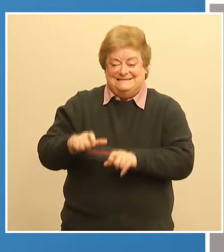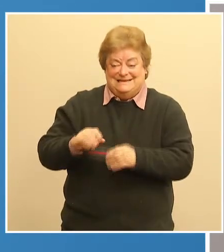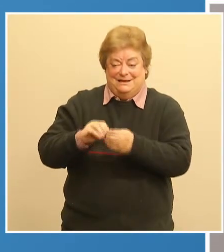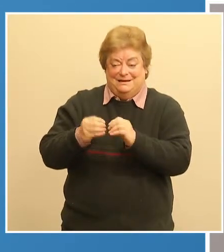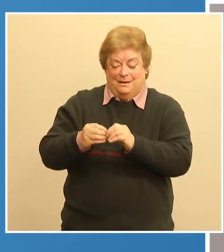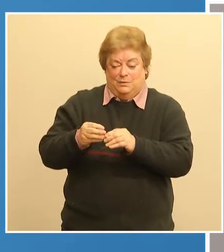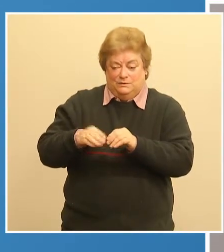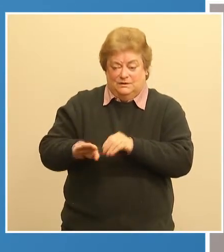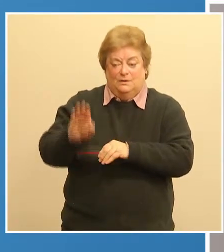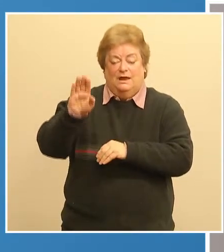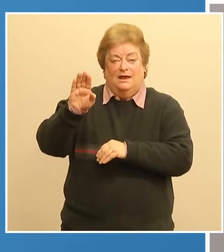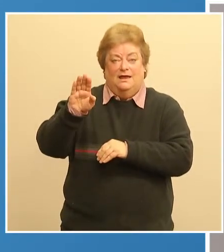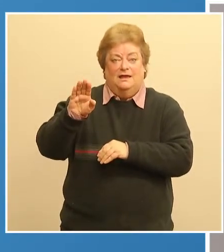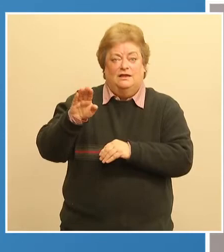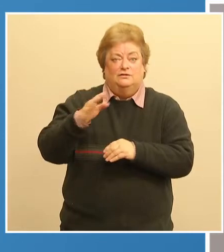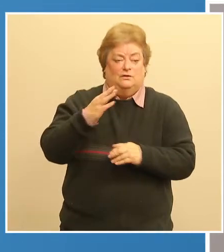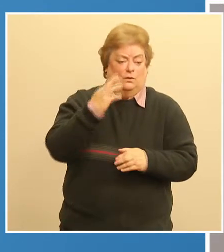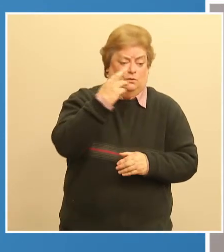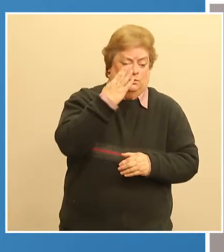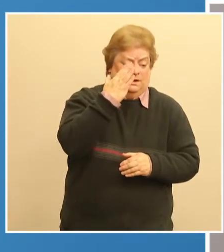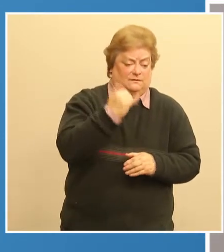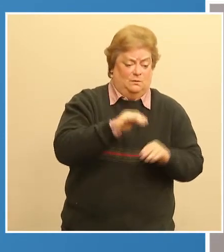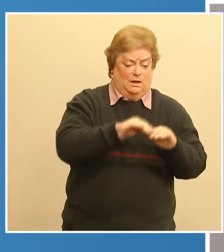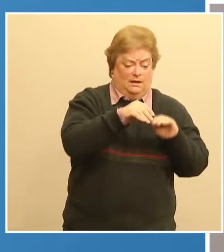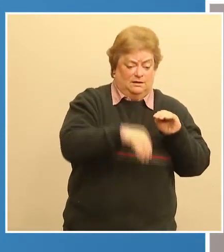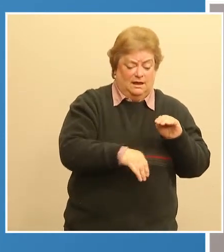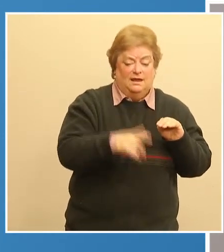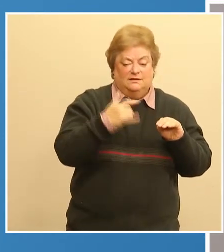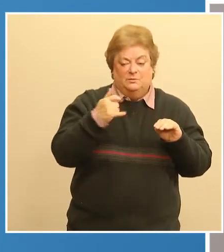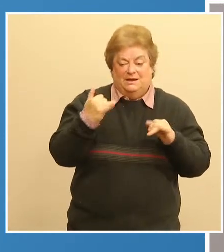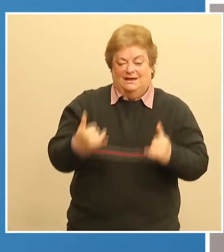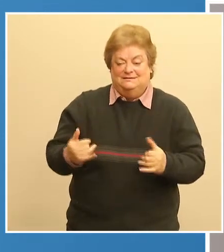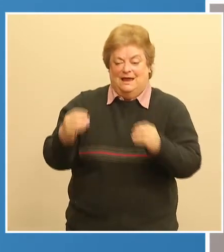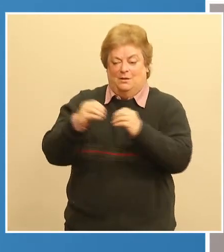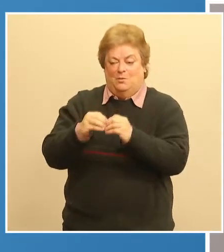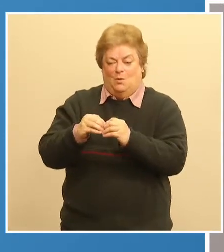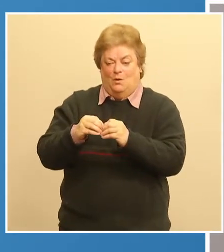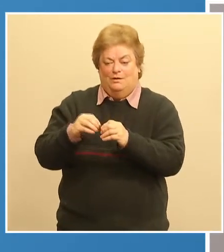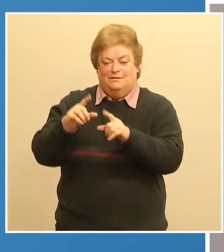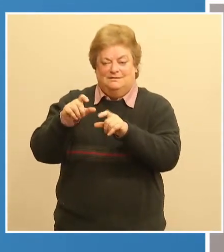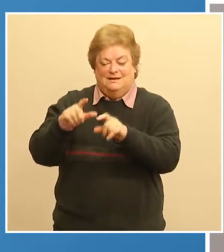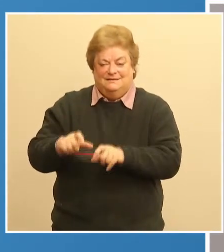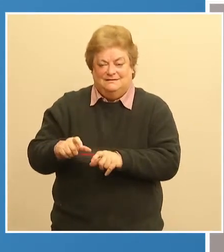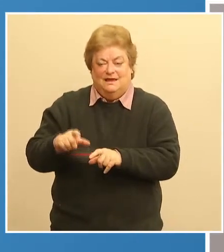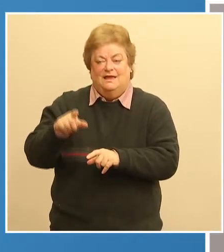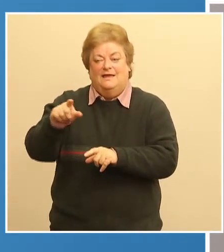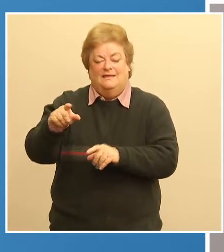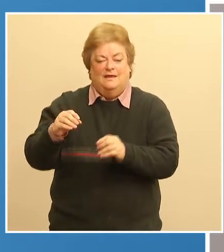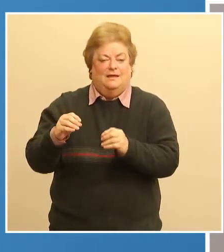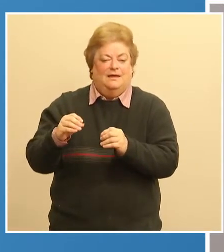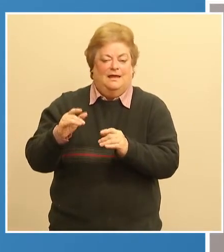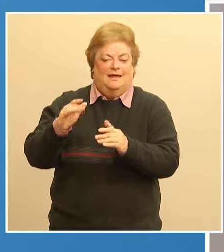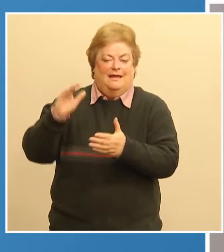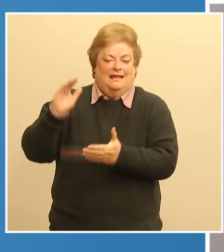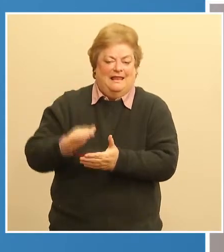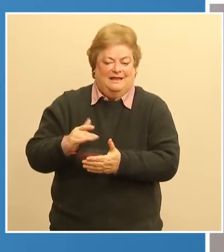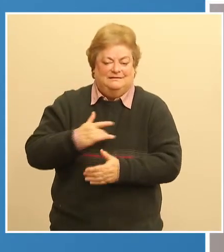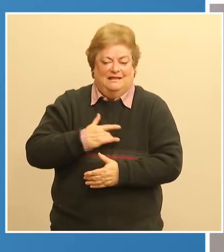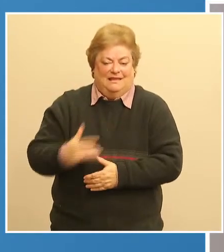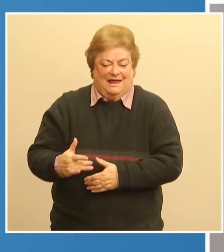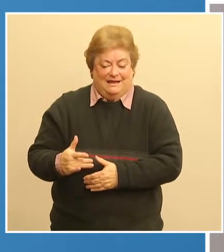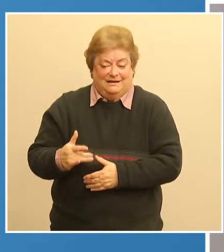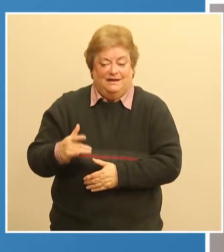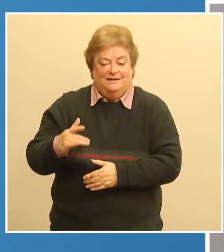why your positivity rate might be declining is because you're testing a lot of people who are less likely to be positive. Whereas early on